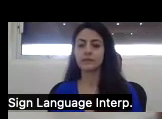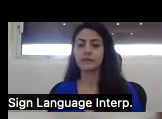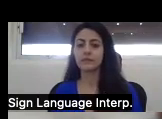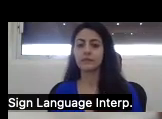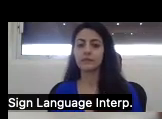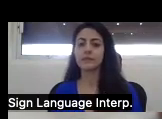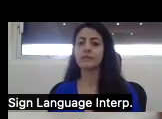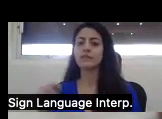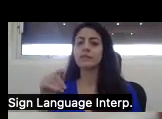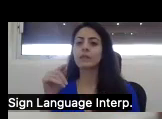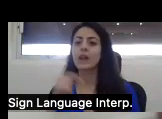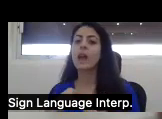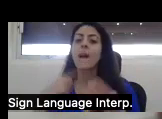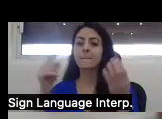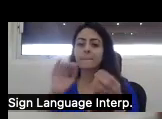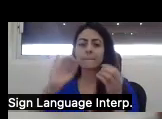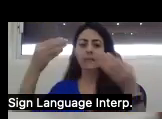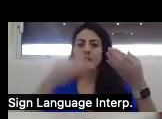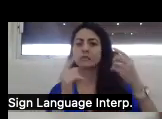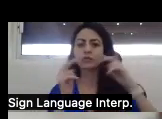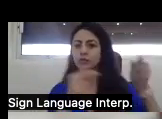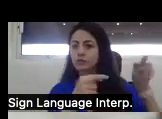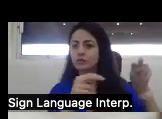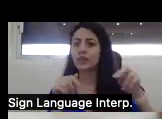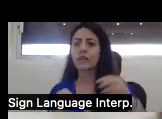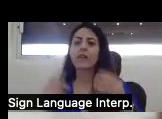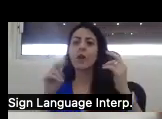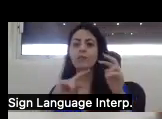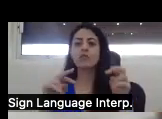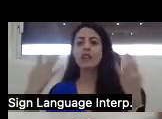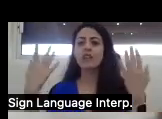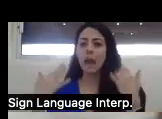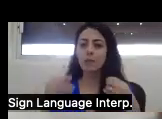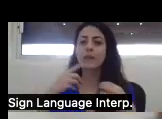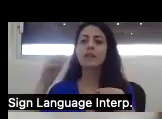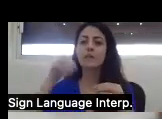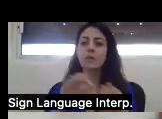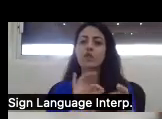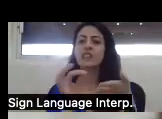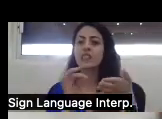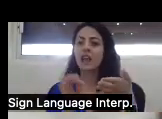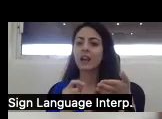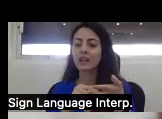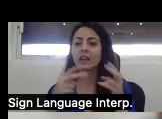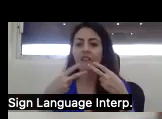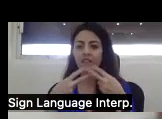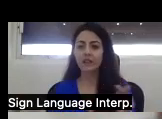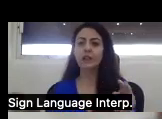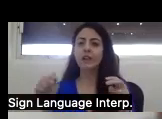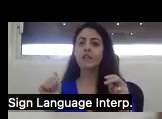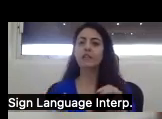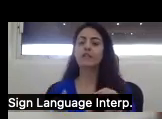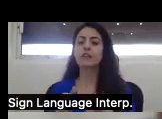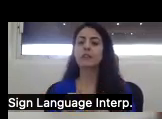right to social protection for persons with disabilities entitled Beyond Ink. Because as Farah, you were